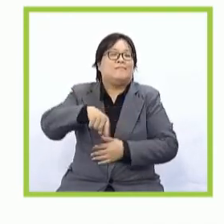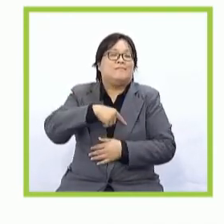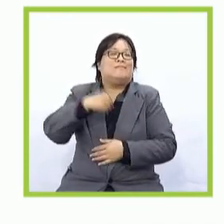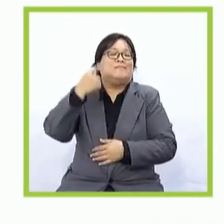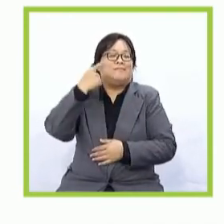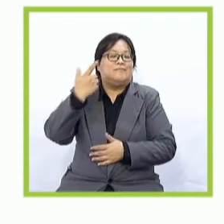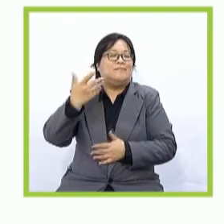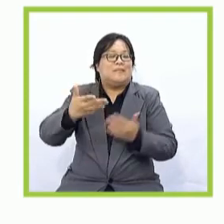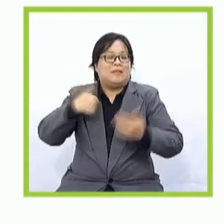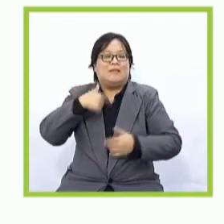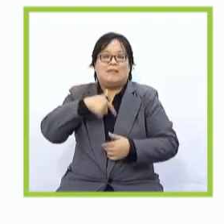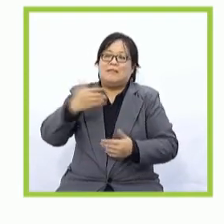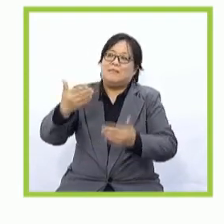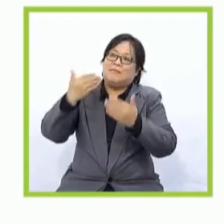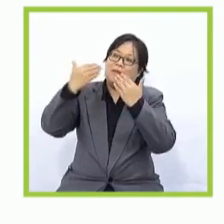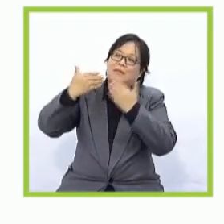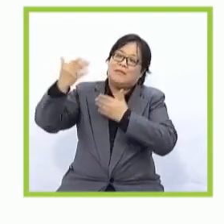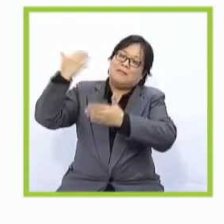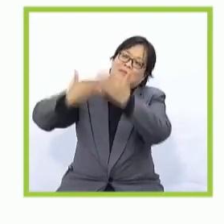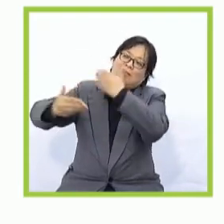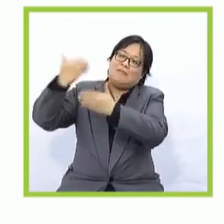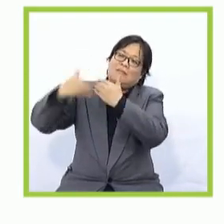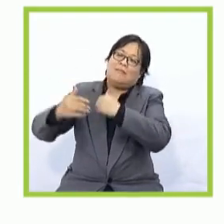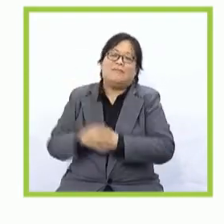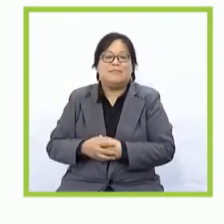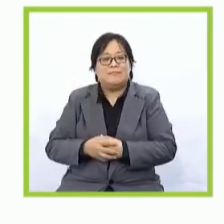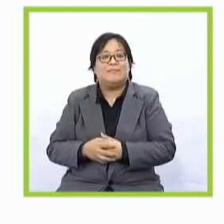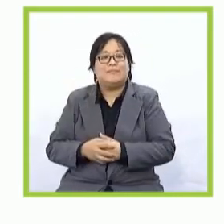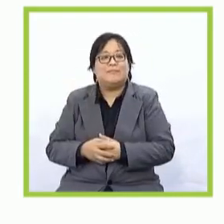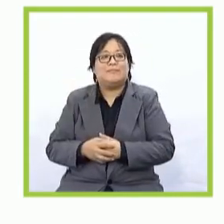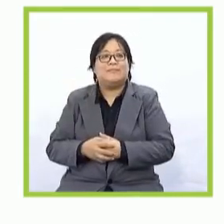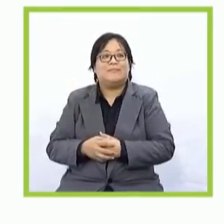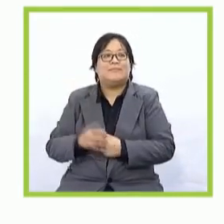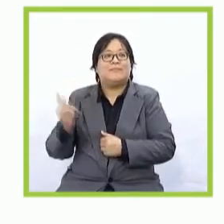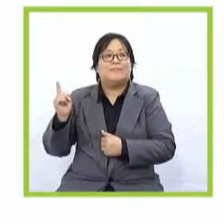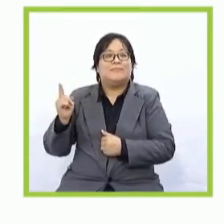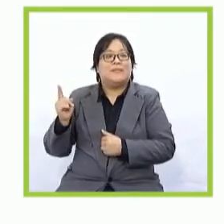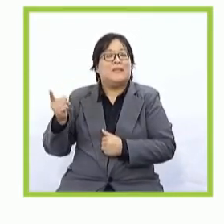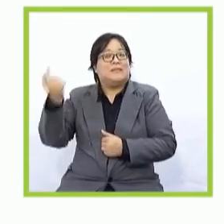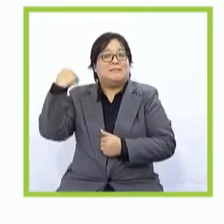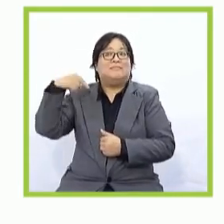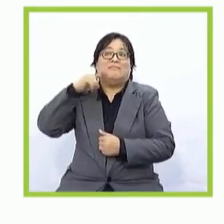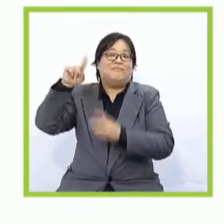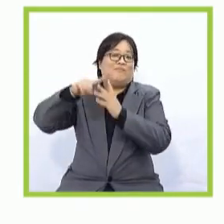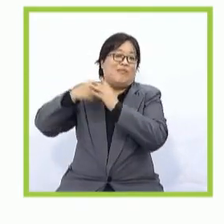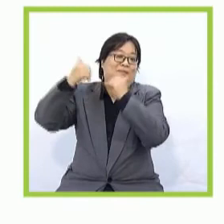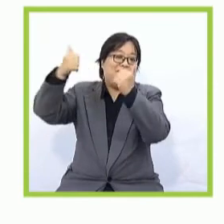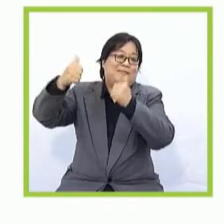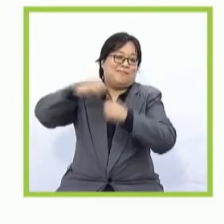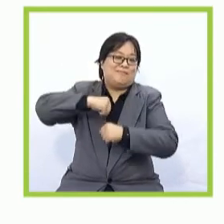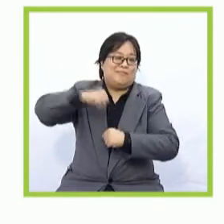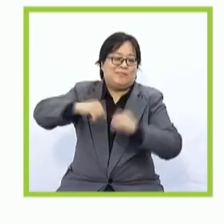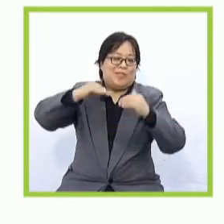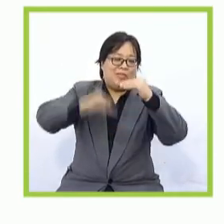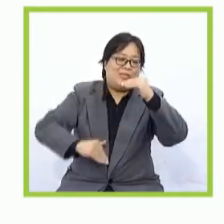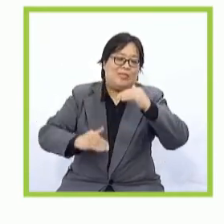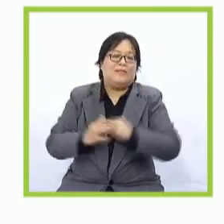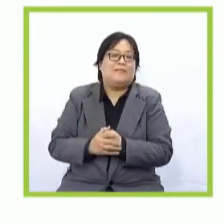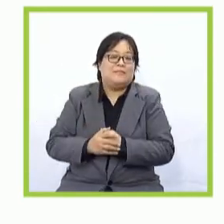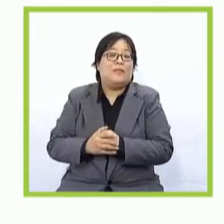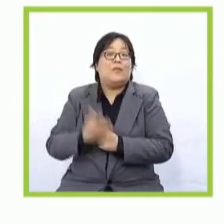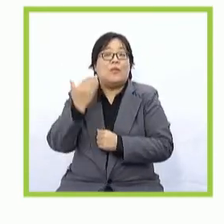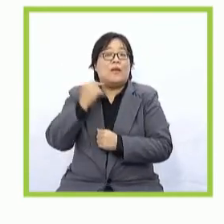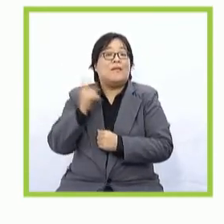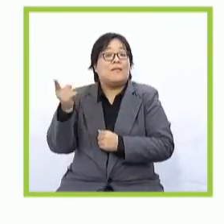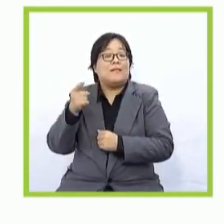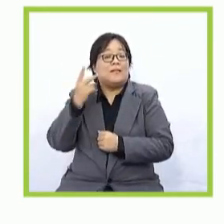we should be grateful to our ancestors, those who won the fight against inequality, because they took a